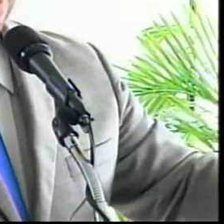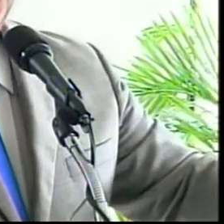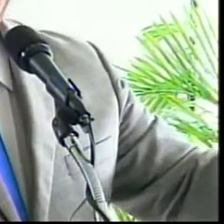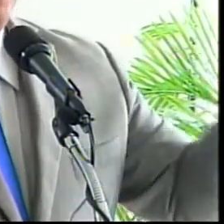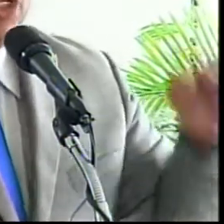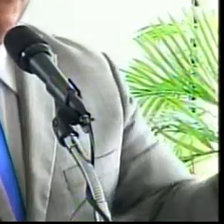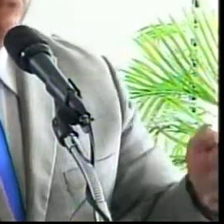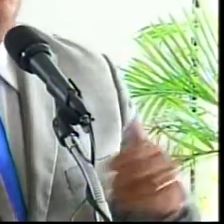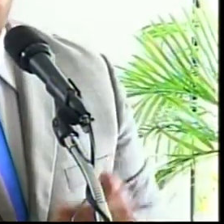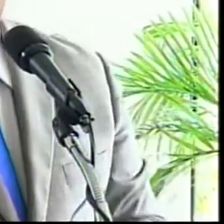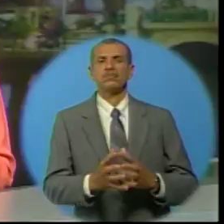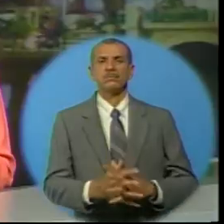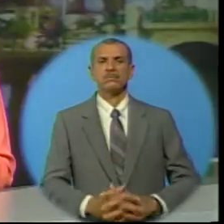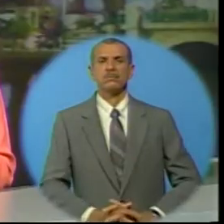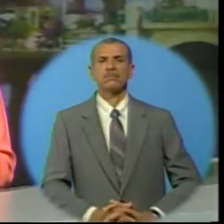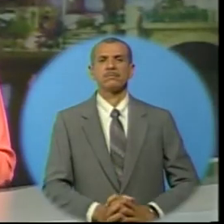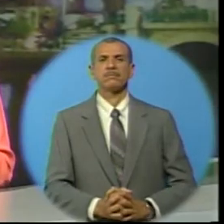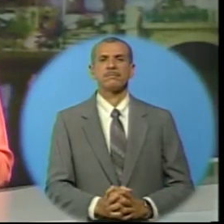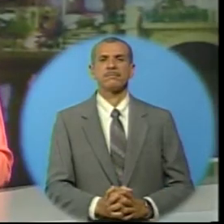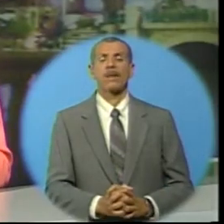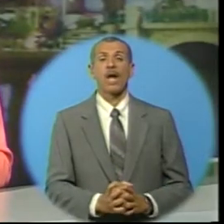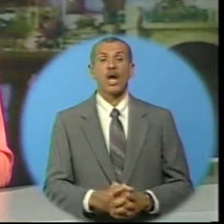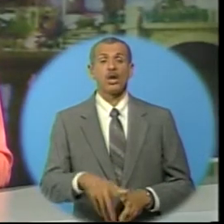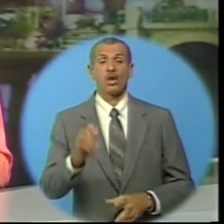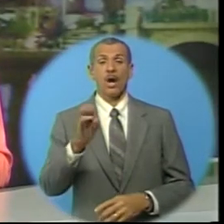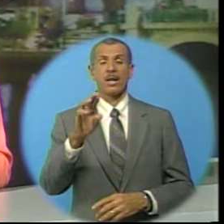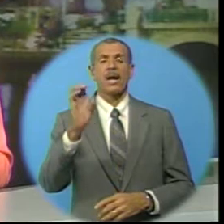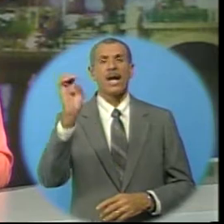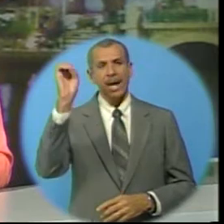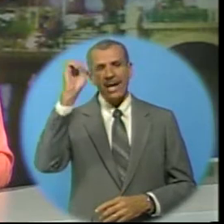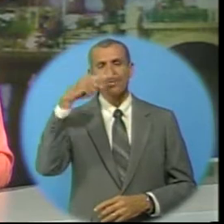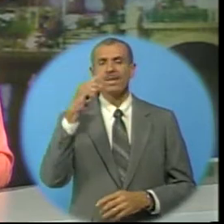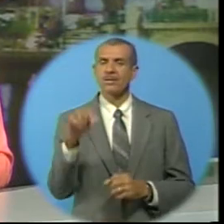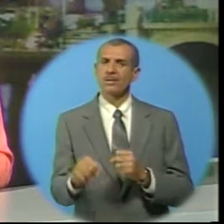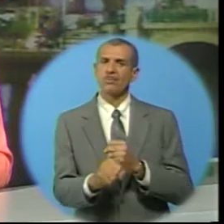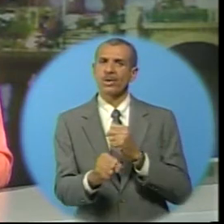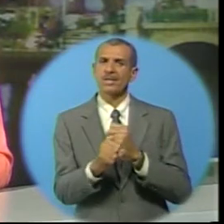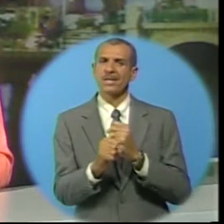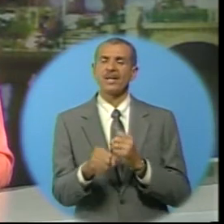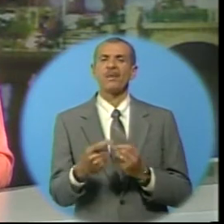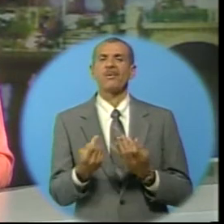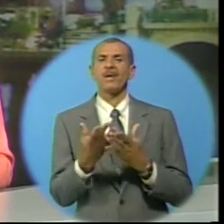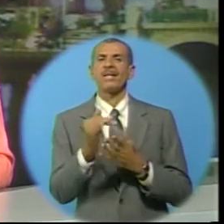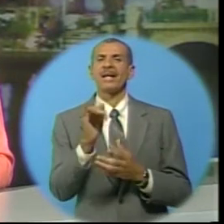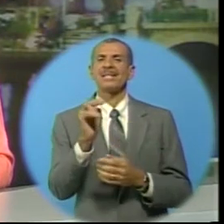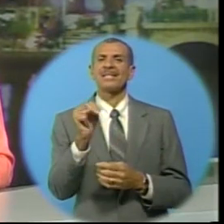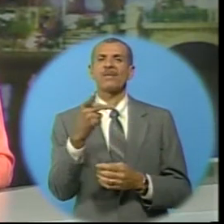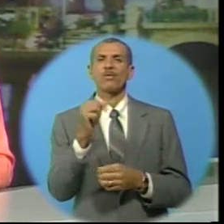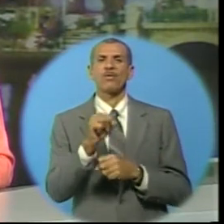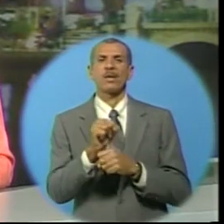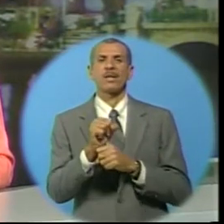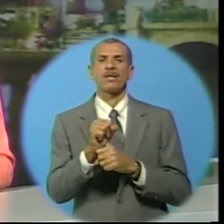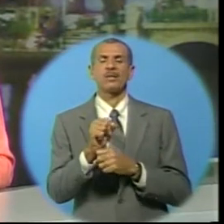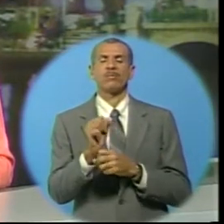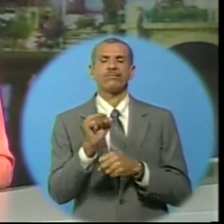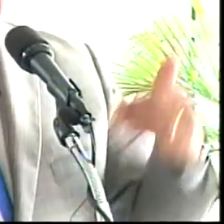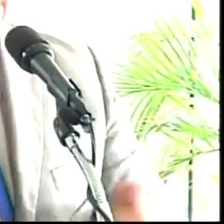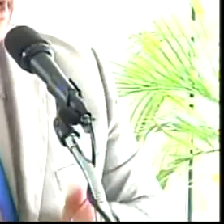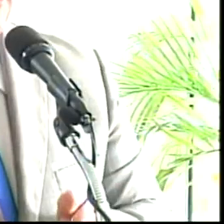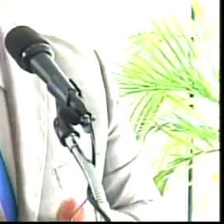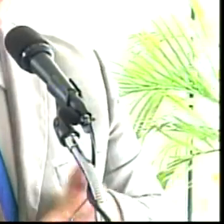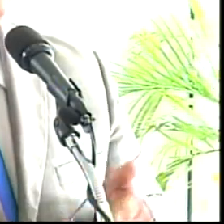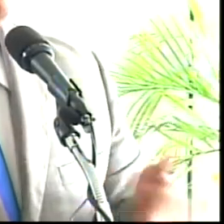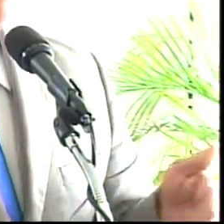those persons, they should be rewarded. Dr. Estwick also supports providing incentives for workers' productivity.